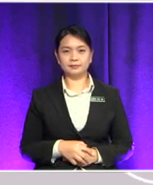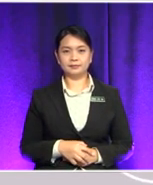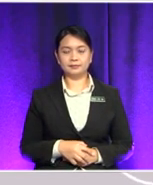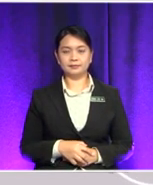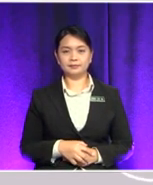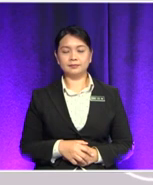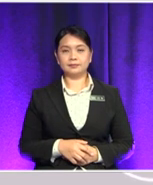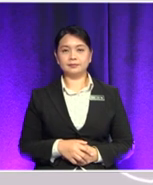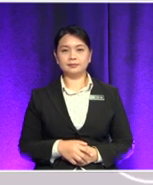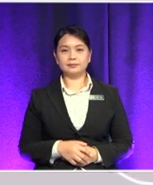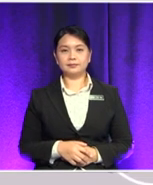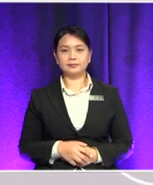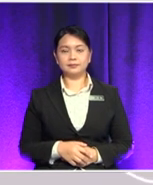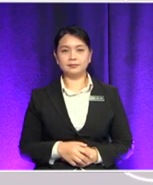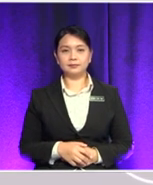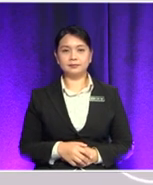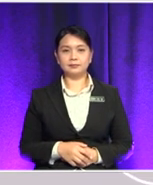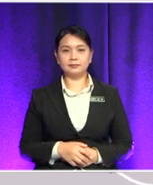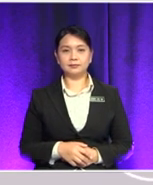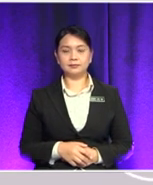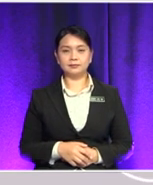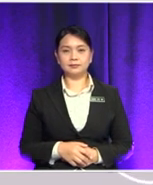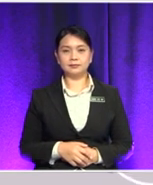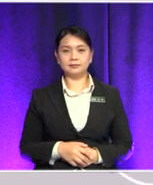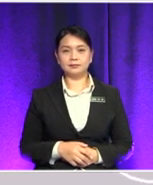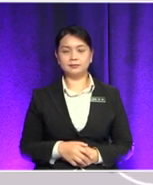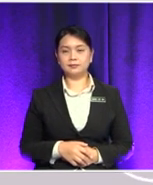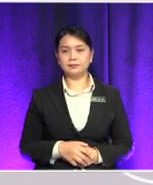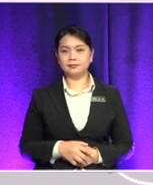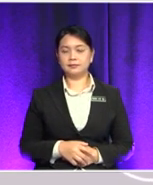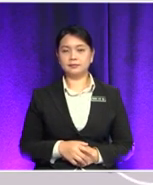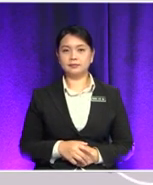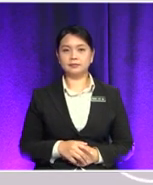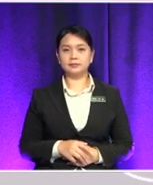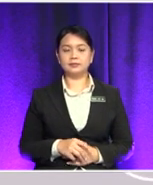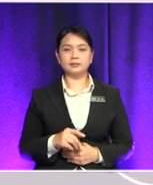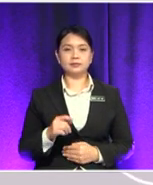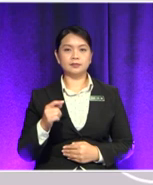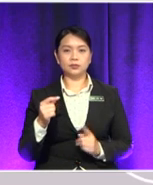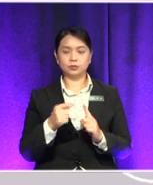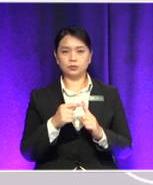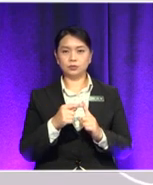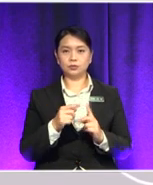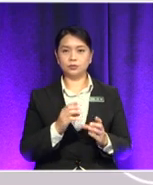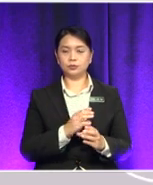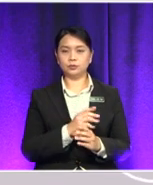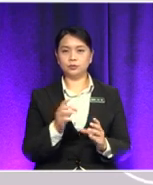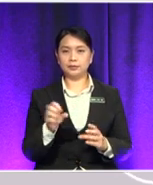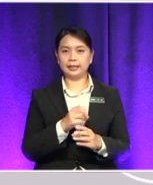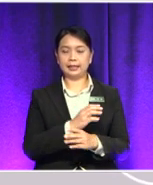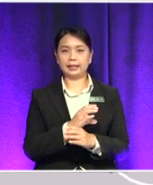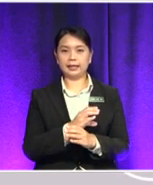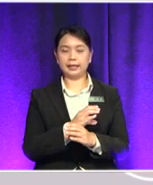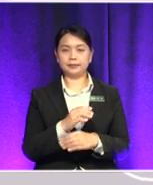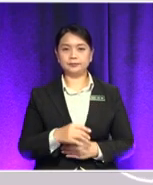The consequence for offences if we not take care of our environment is it can cause bad smell. For